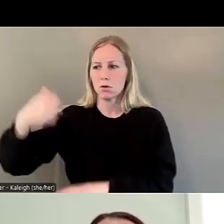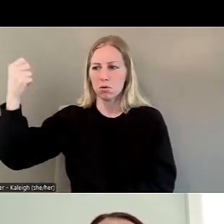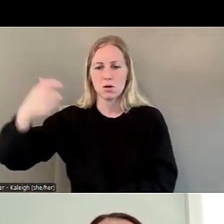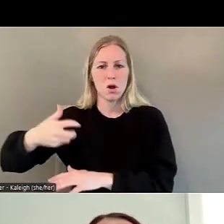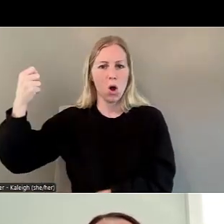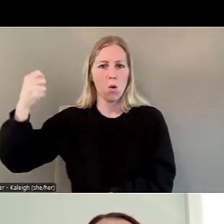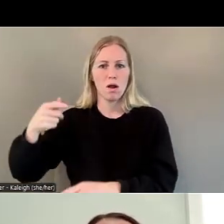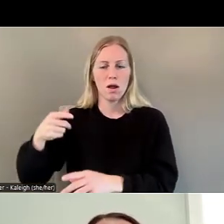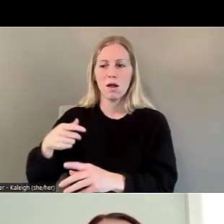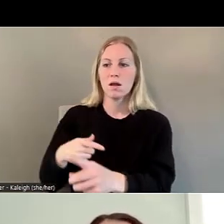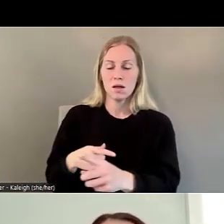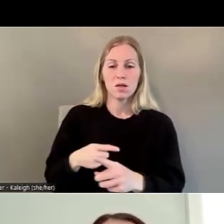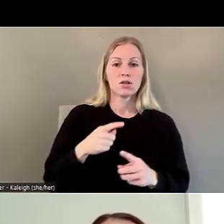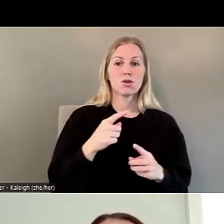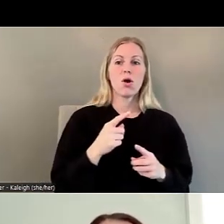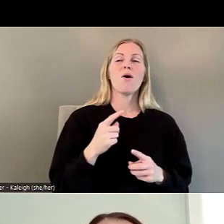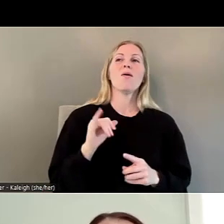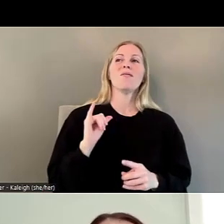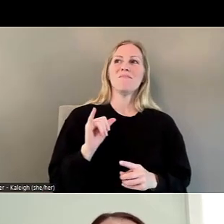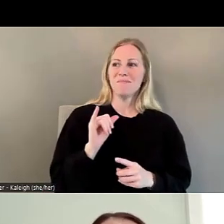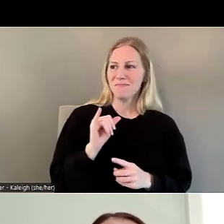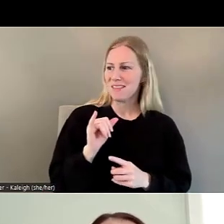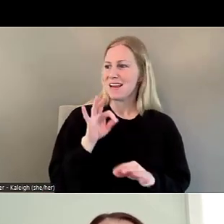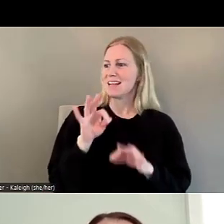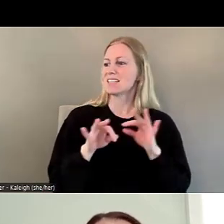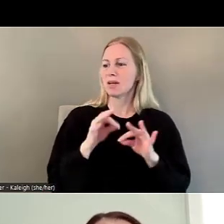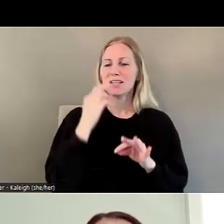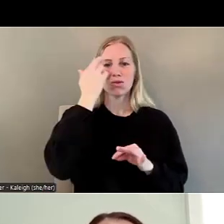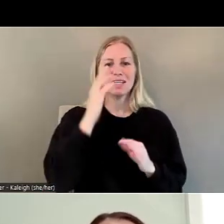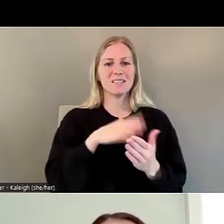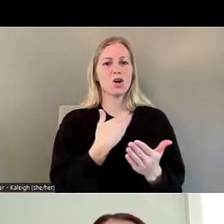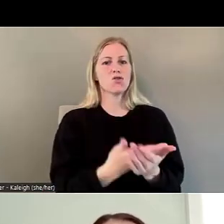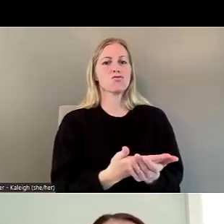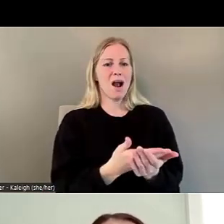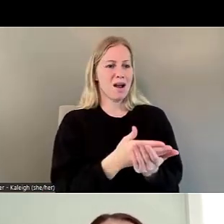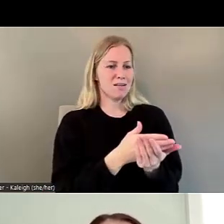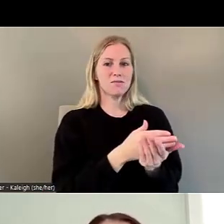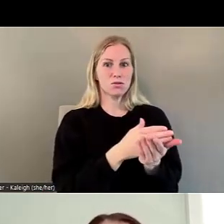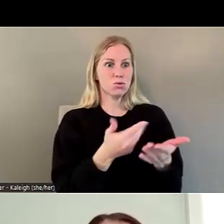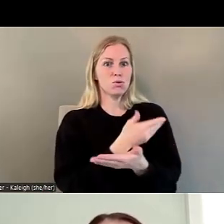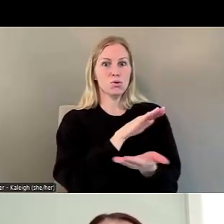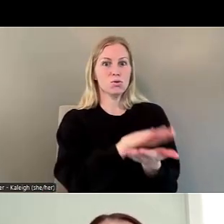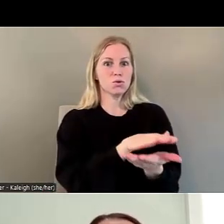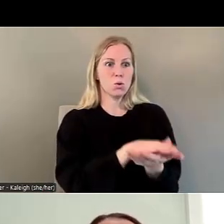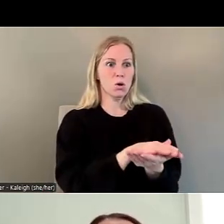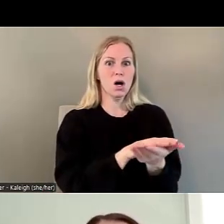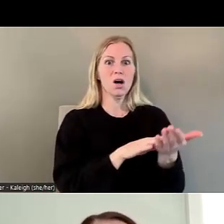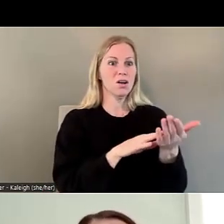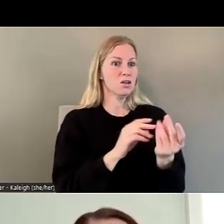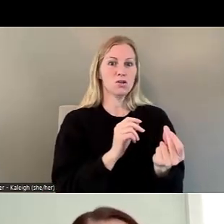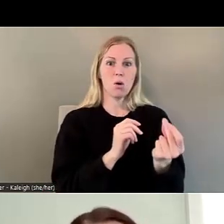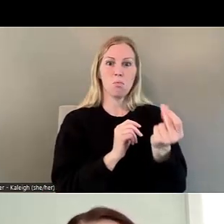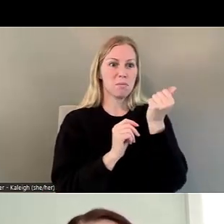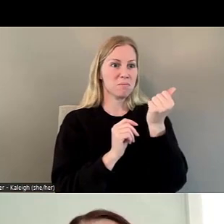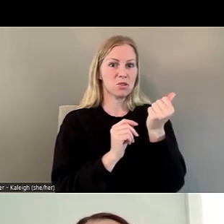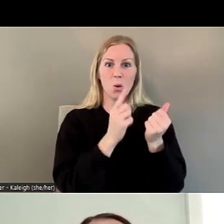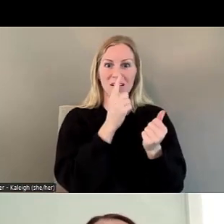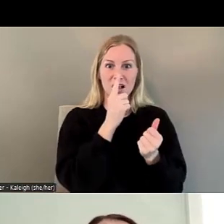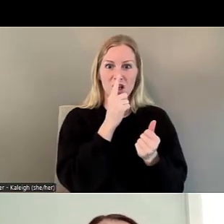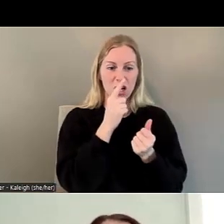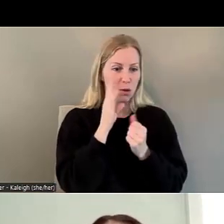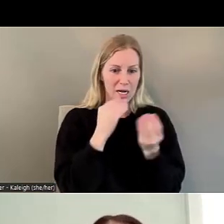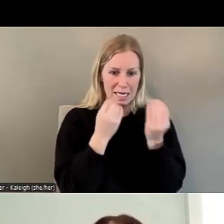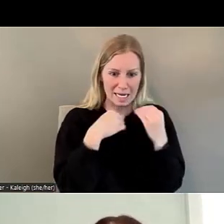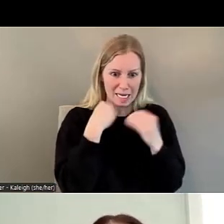new school was to intensely eat all the food that was packed in his lunchbox. But Cole did make progress at his new